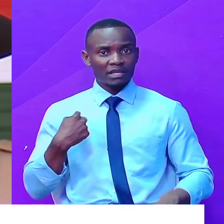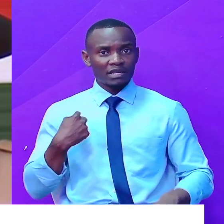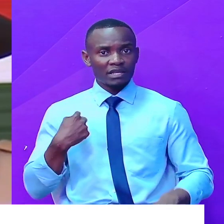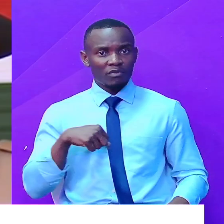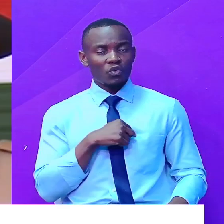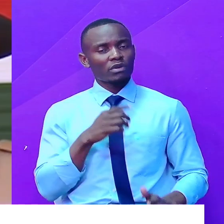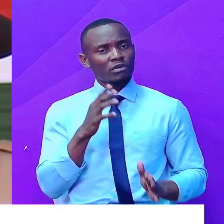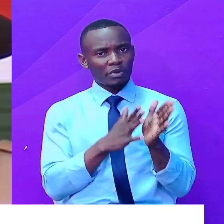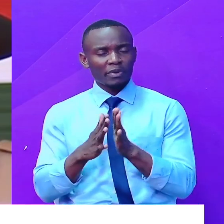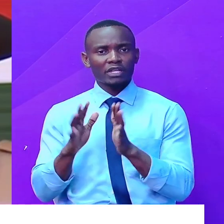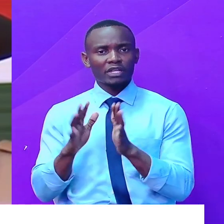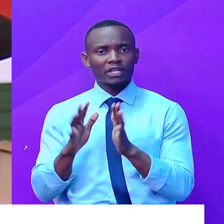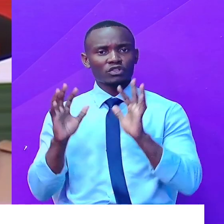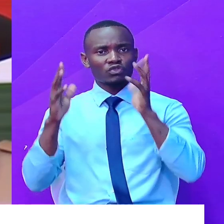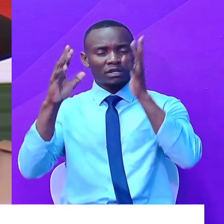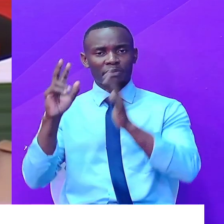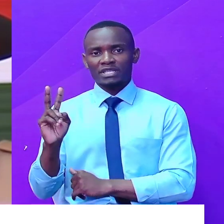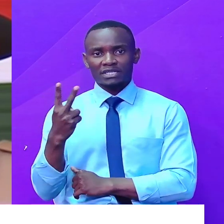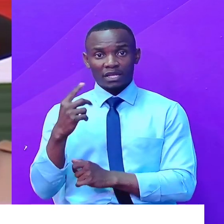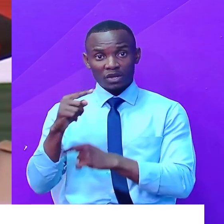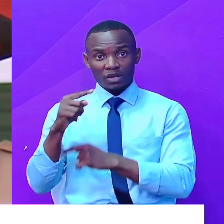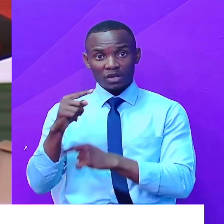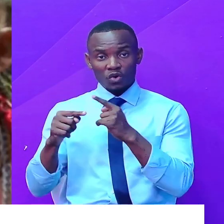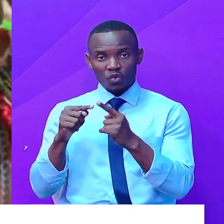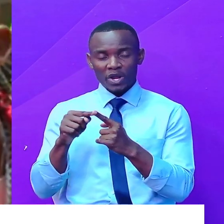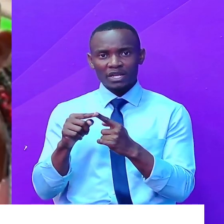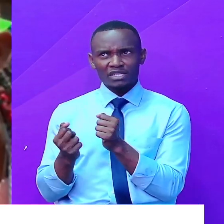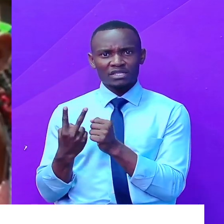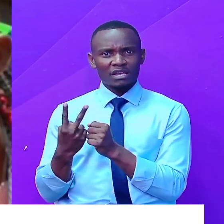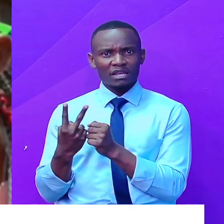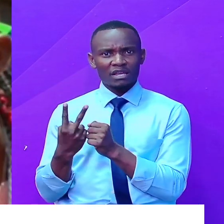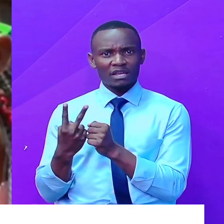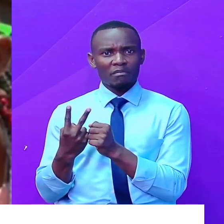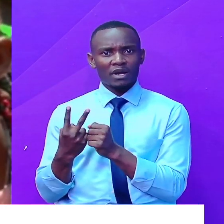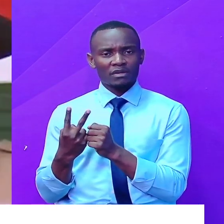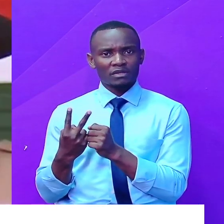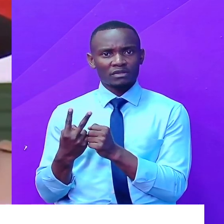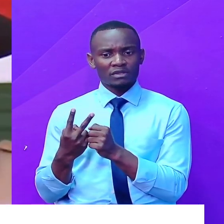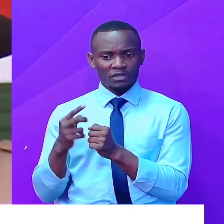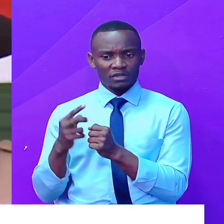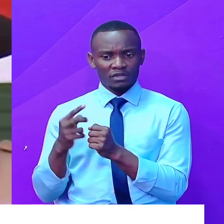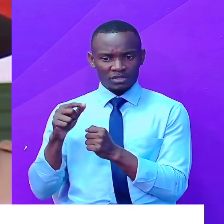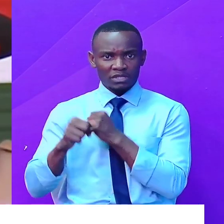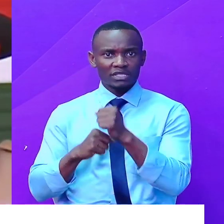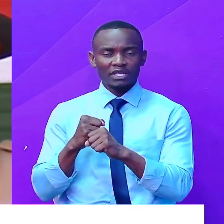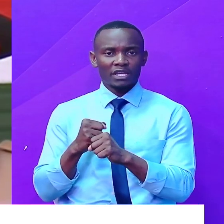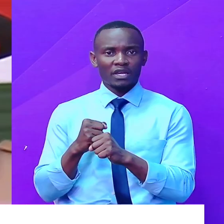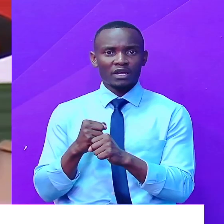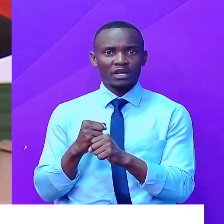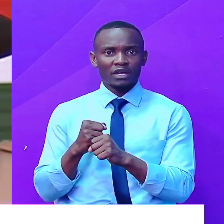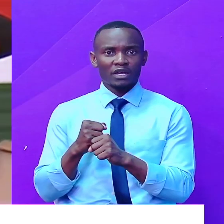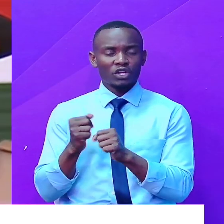second edition on December next, in communion with the 16 other troops